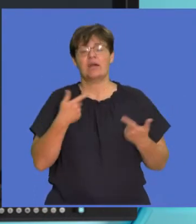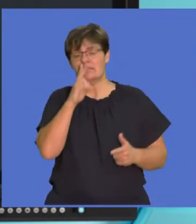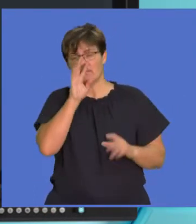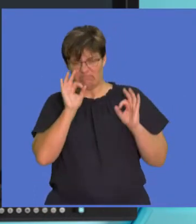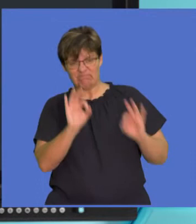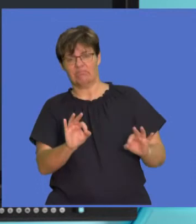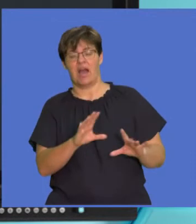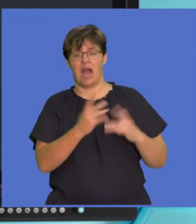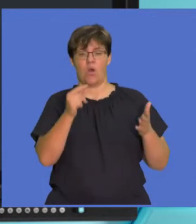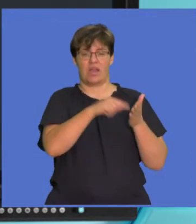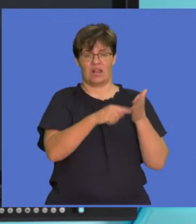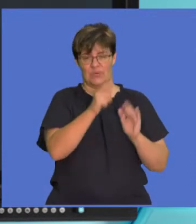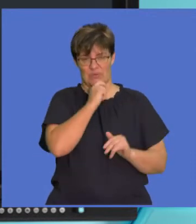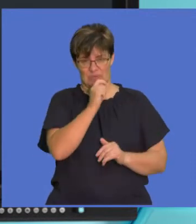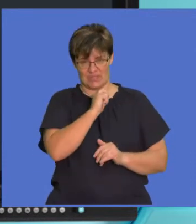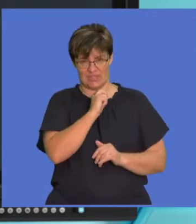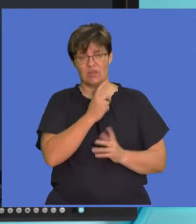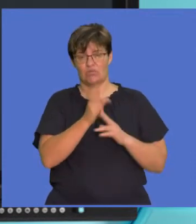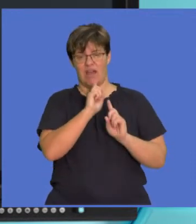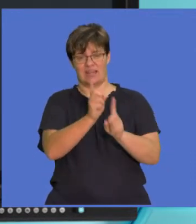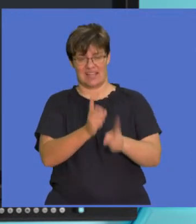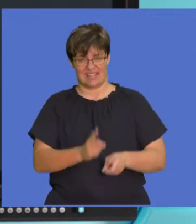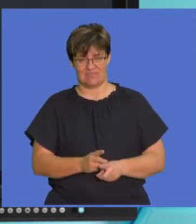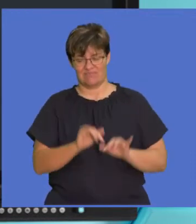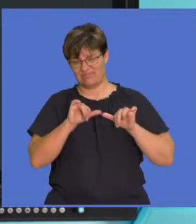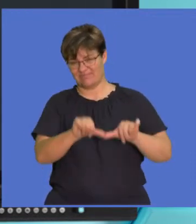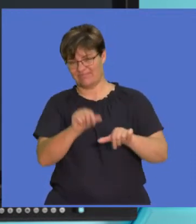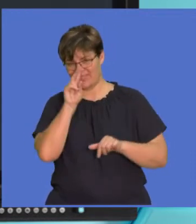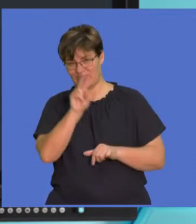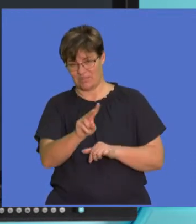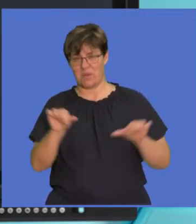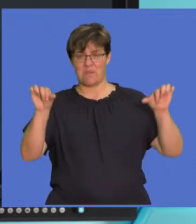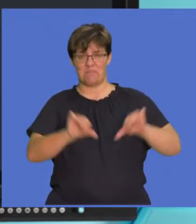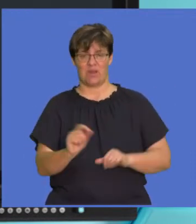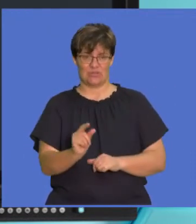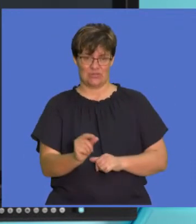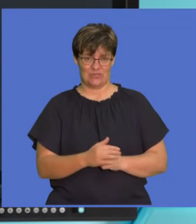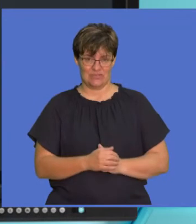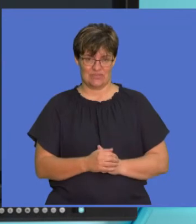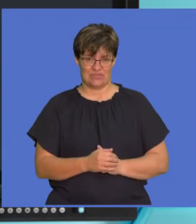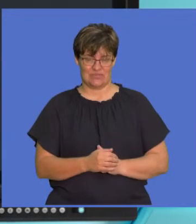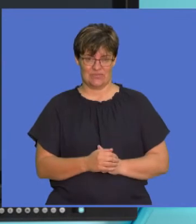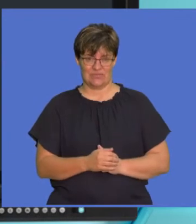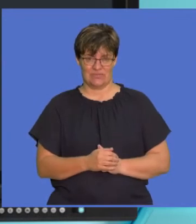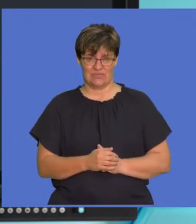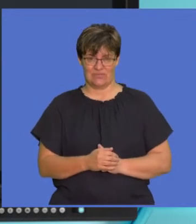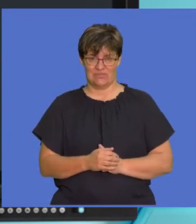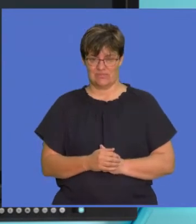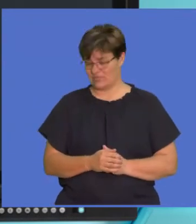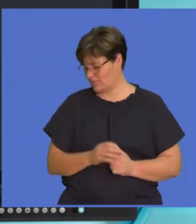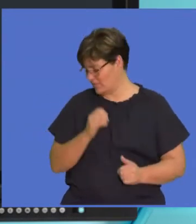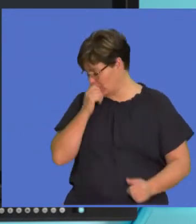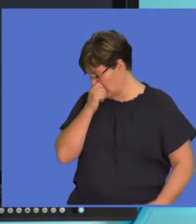special angles on, and see exactly how we can use our calculator to do that. So stay tuned and I'll be back with some more.